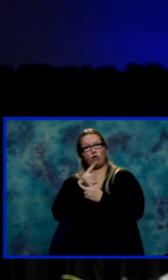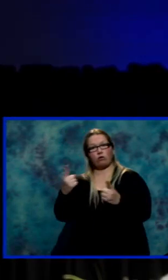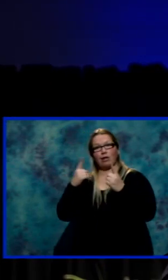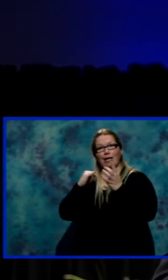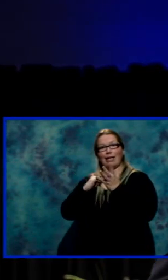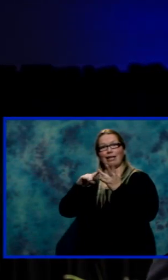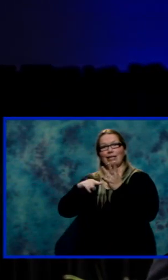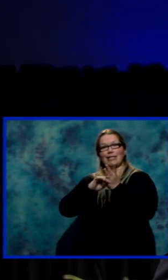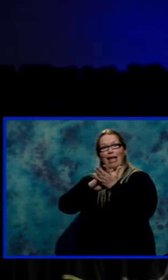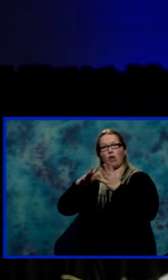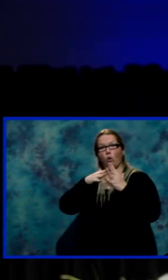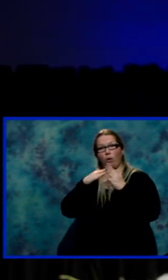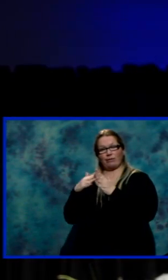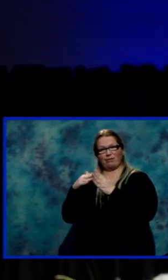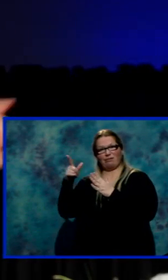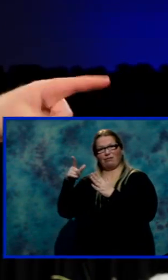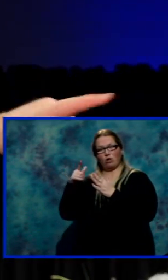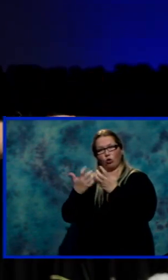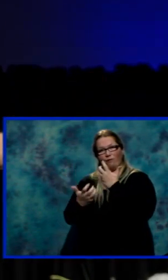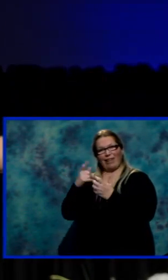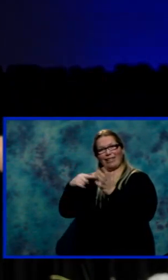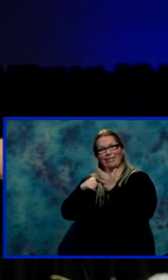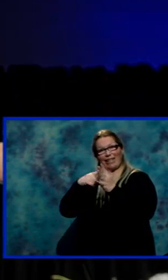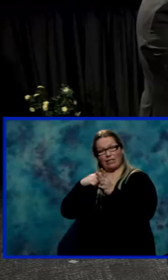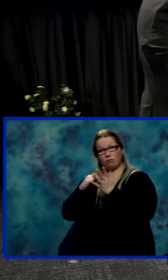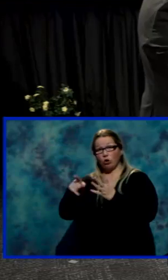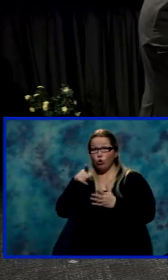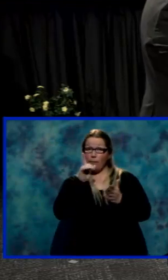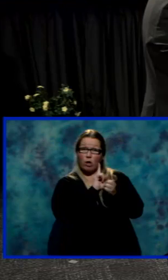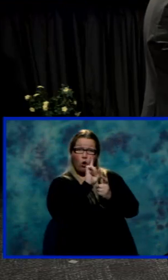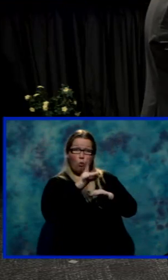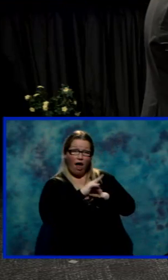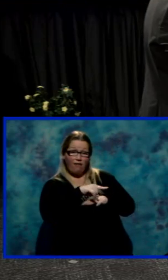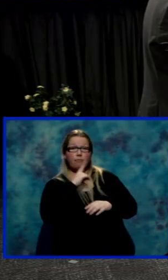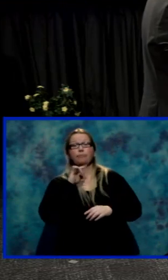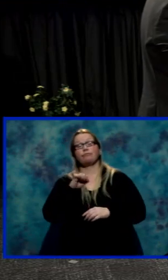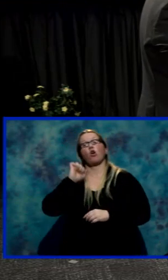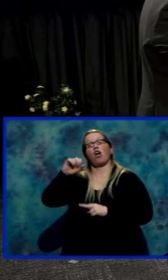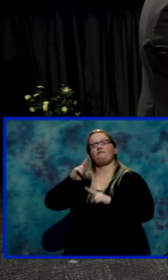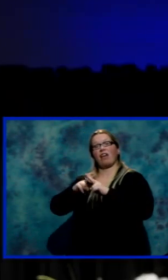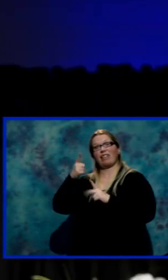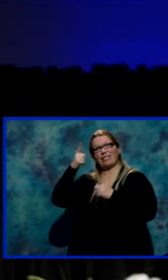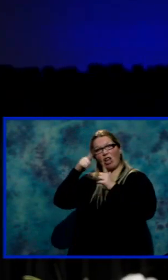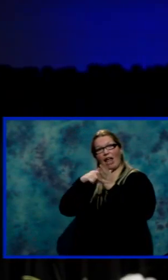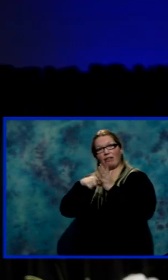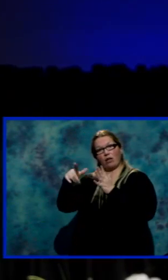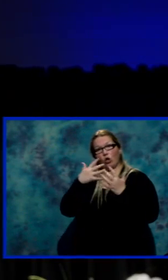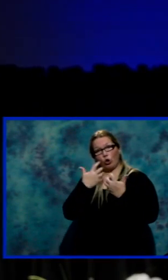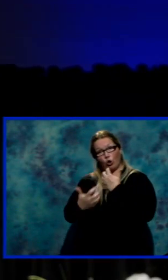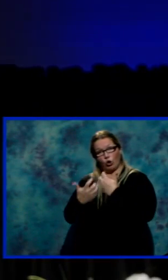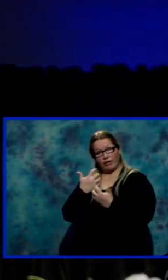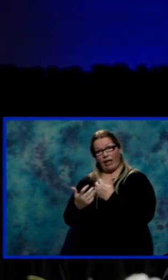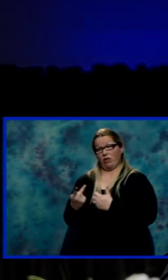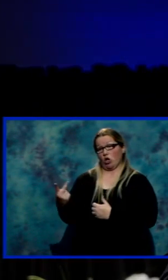Southwestern Adventist University in Texas. Is that where you met your wife? It's where I met my wife, Kimberly. Okay. Her father was a teacher at Southwestern, and the two of